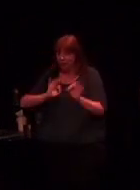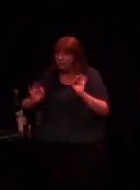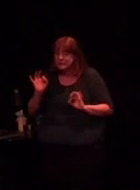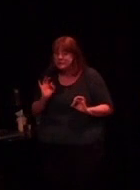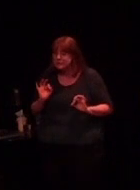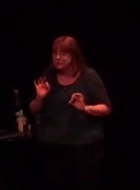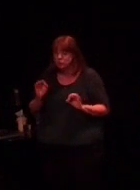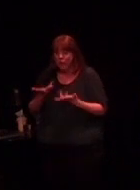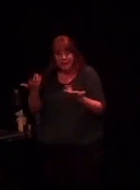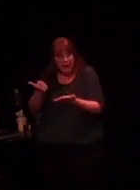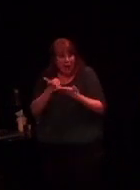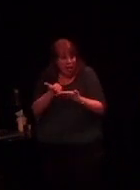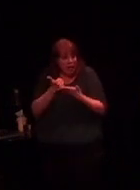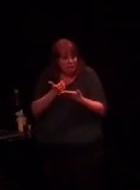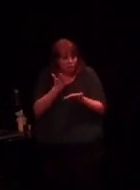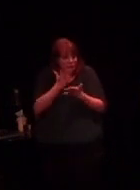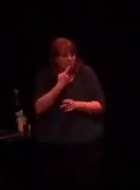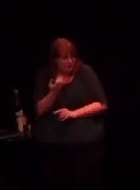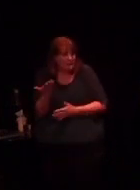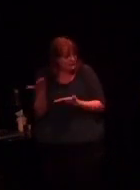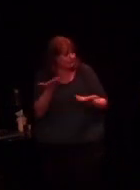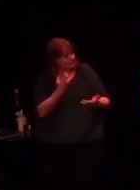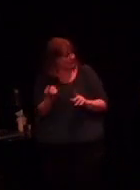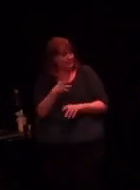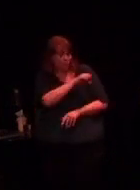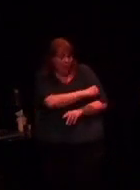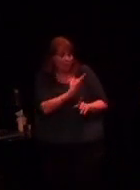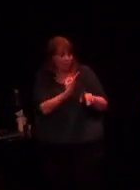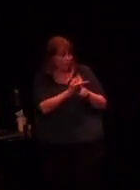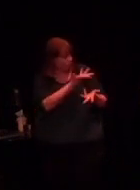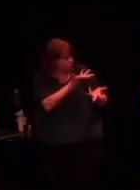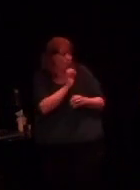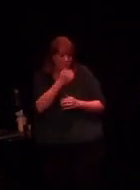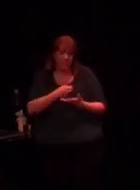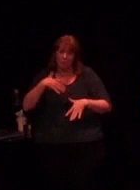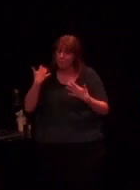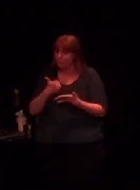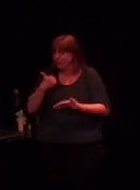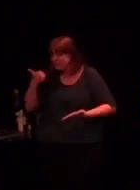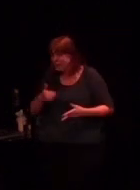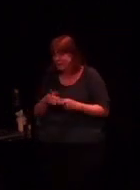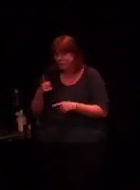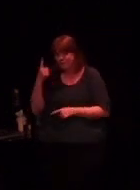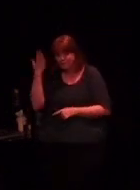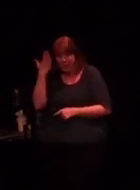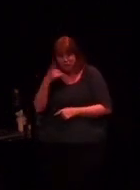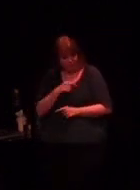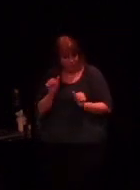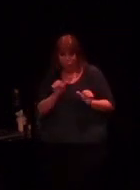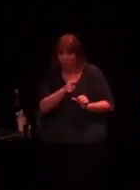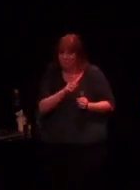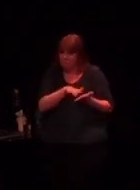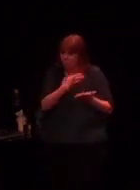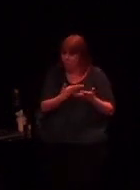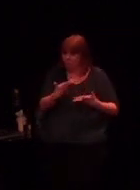So anybody can help with that. Literally please come and grab her because it will be amazing. You imagine what I just did there, that little tiny